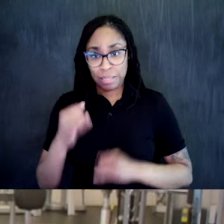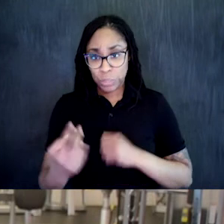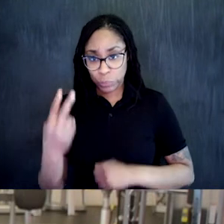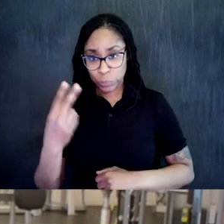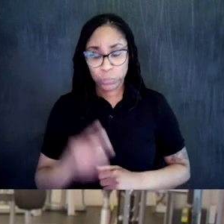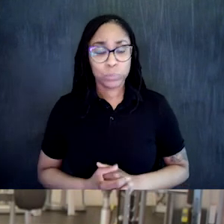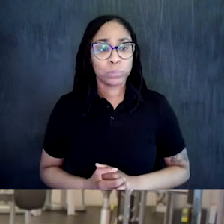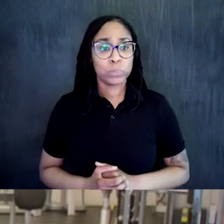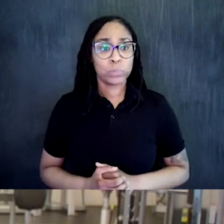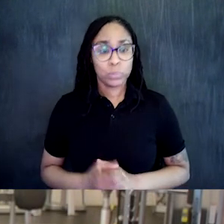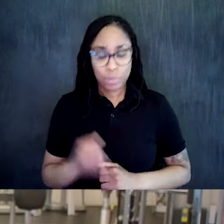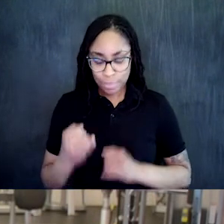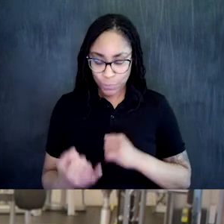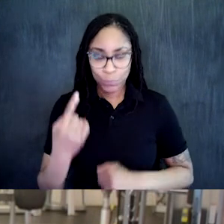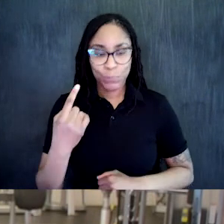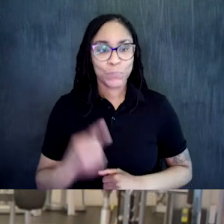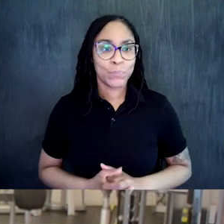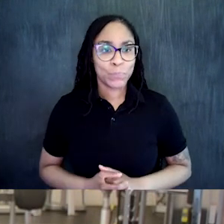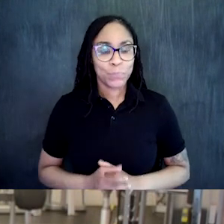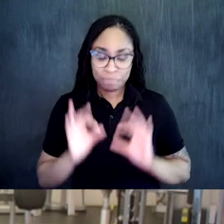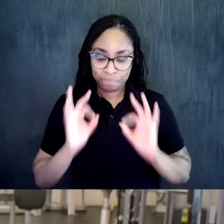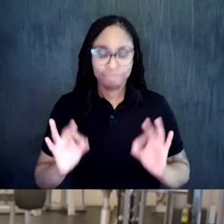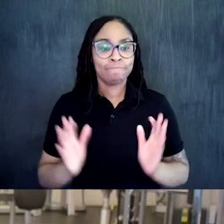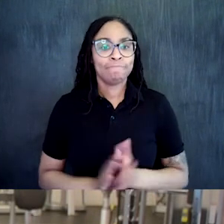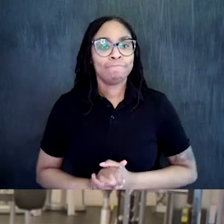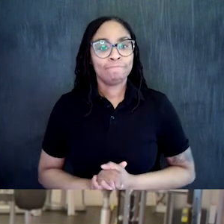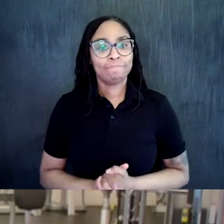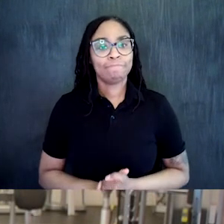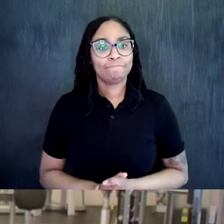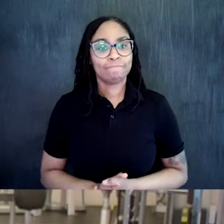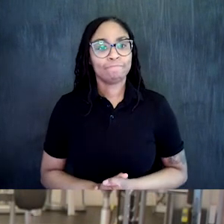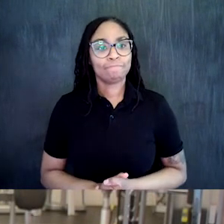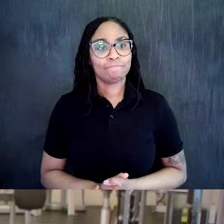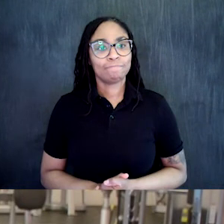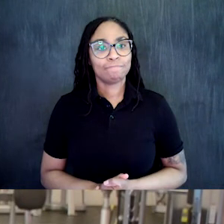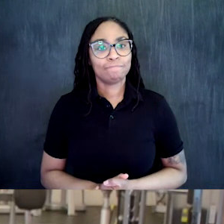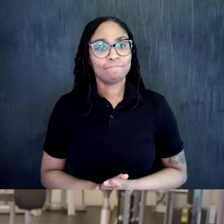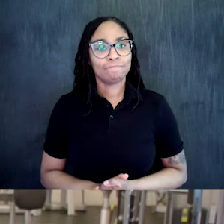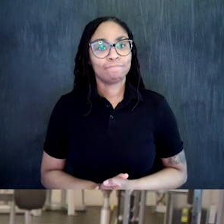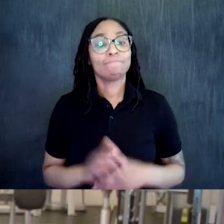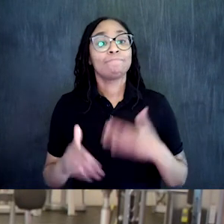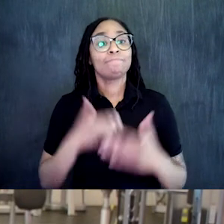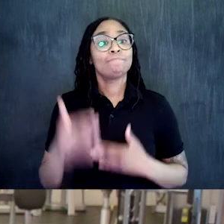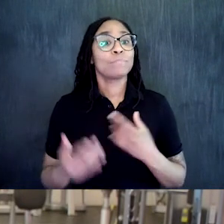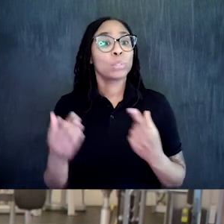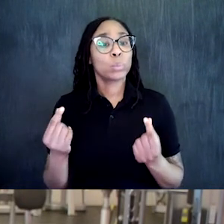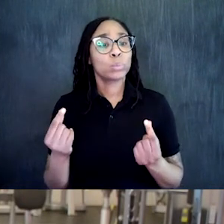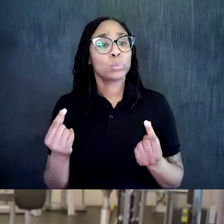the way through as best we can. For 2 more. And last one.